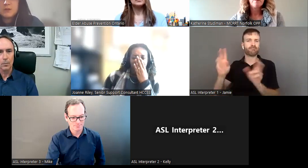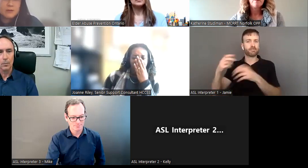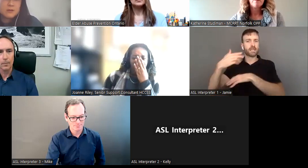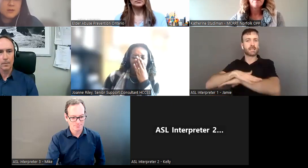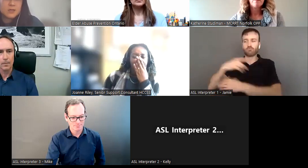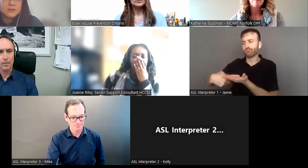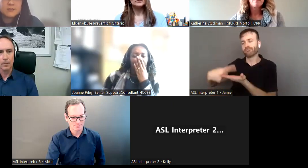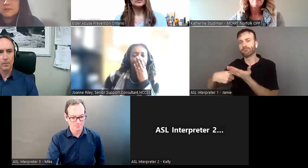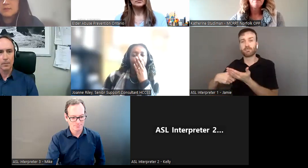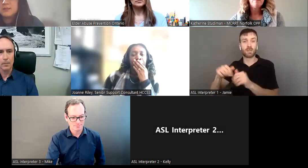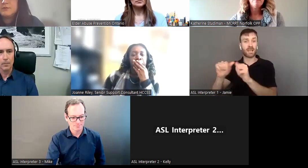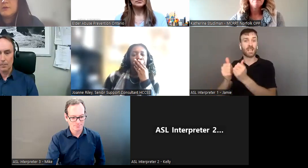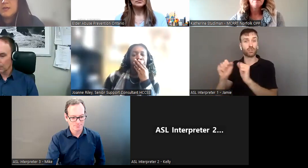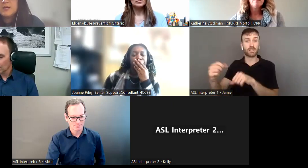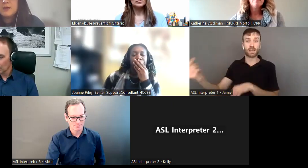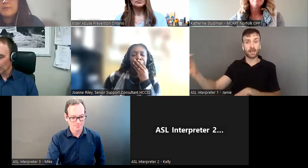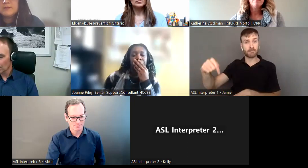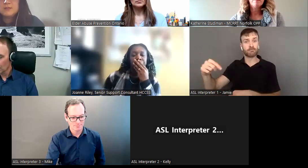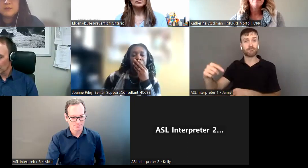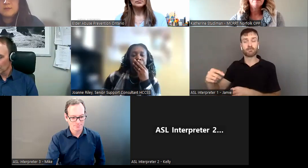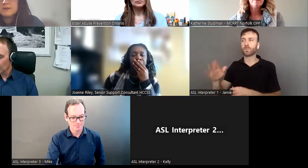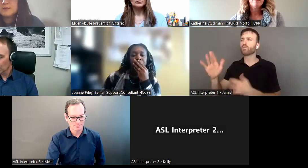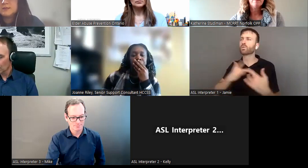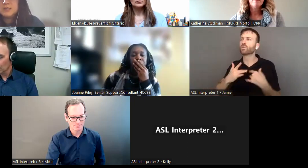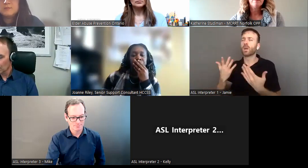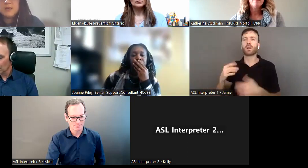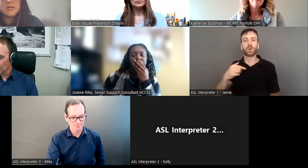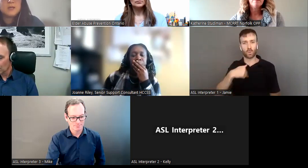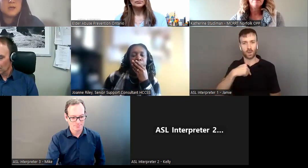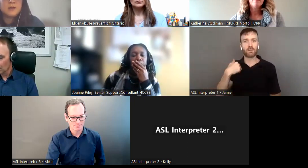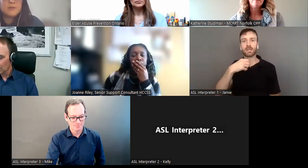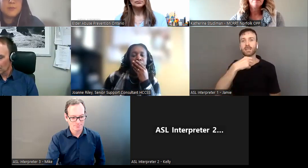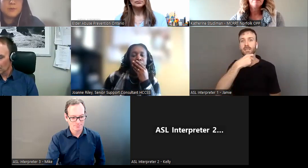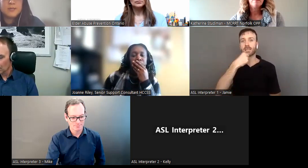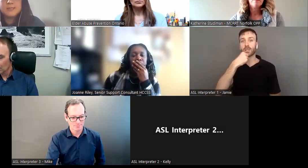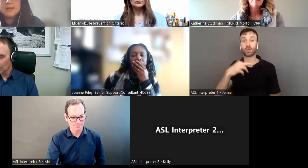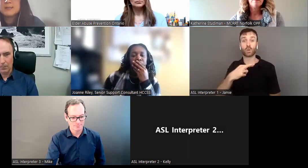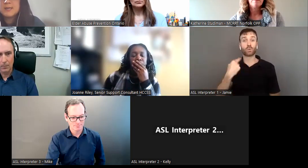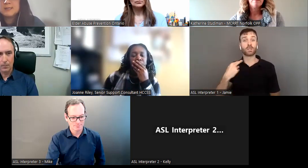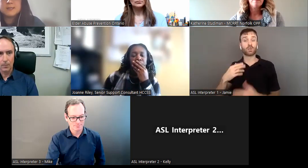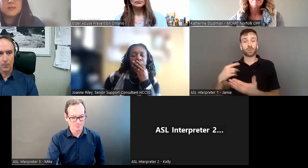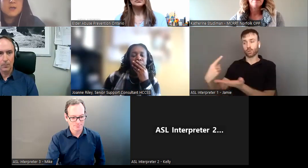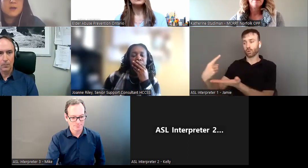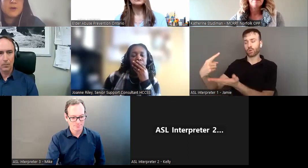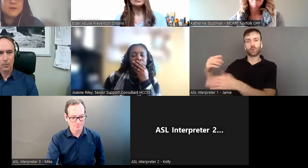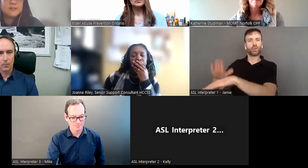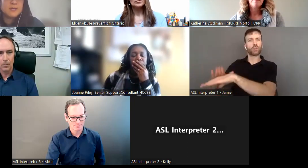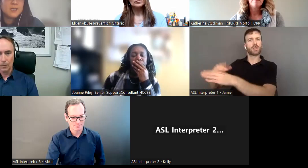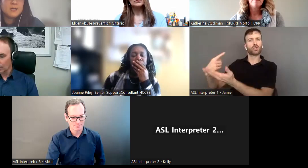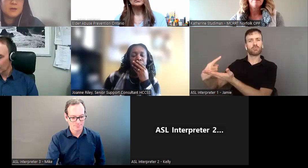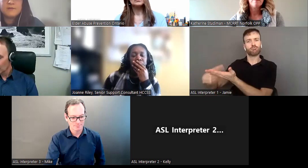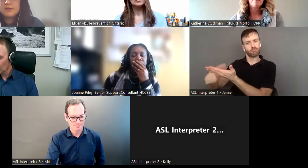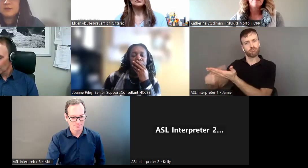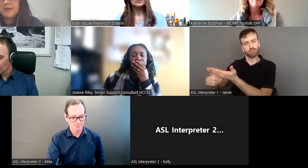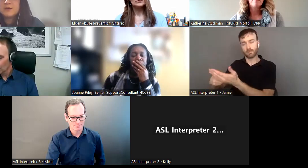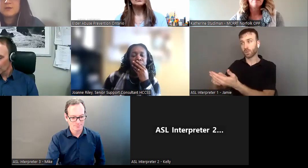can bring their concerns to. We have a seniors at risk consultation meeting where people can discuss cases, obviously